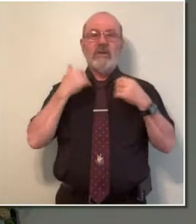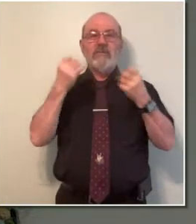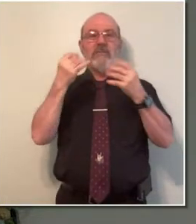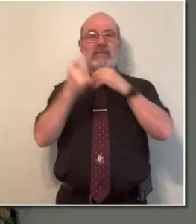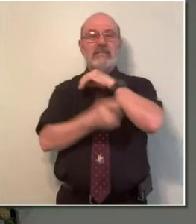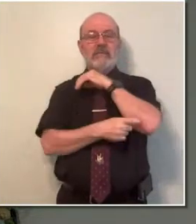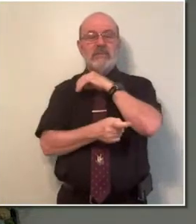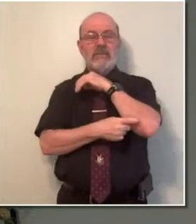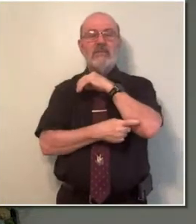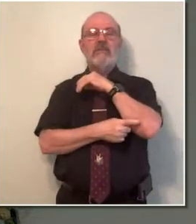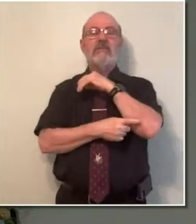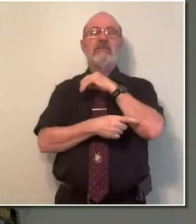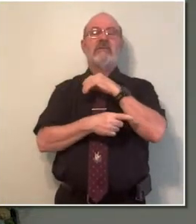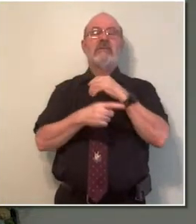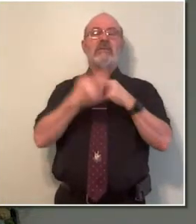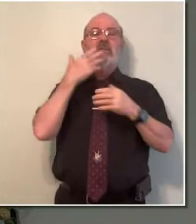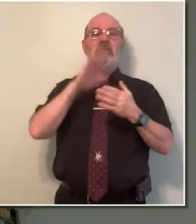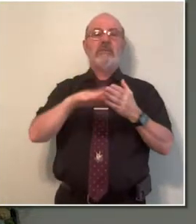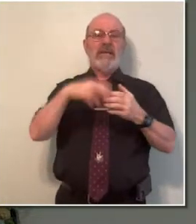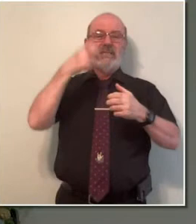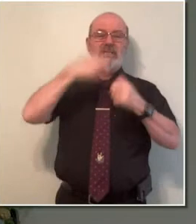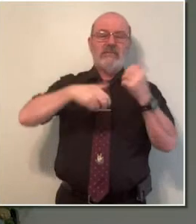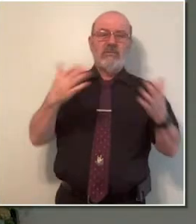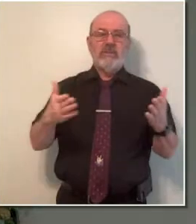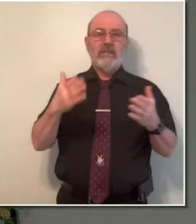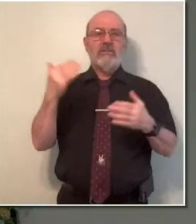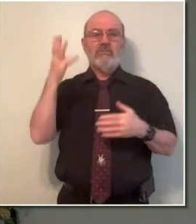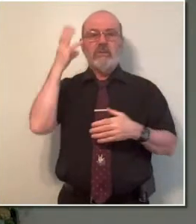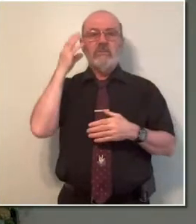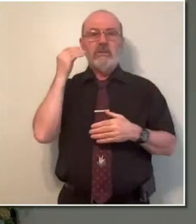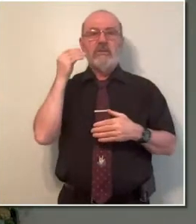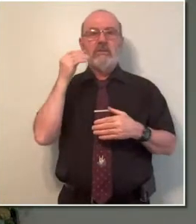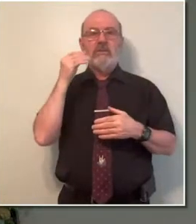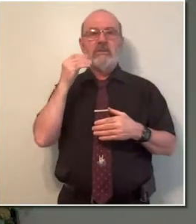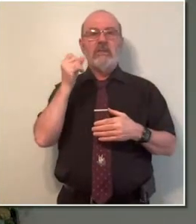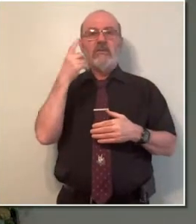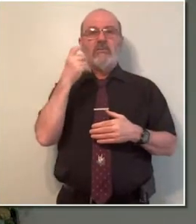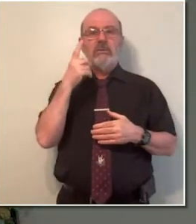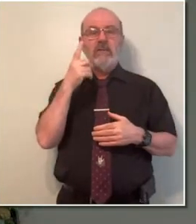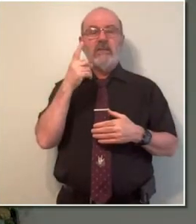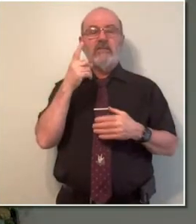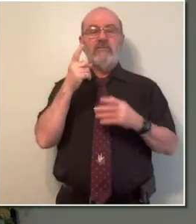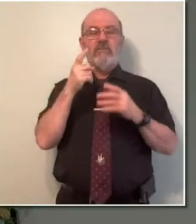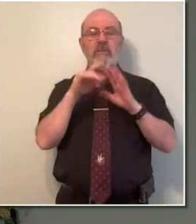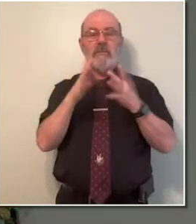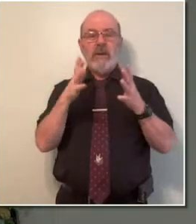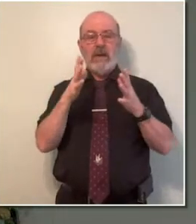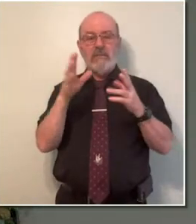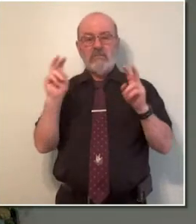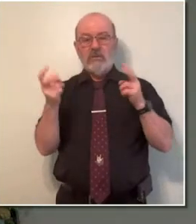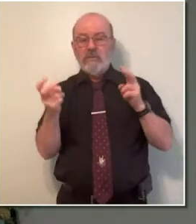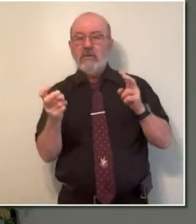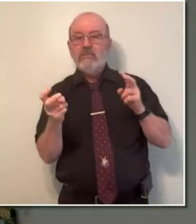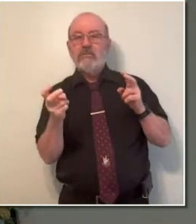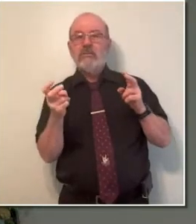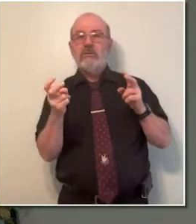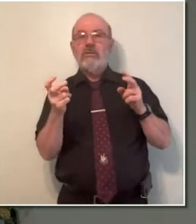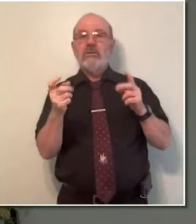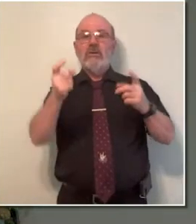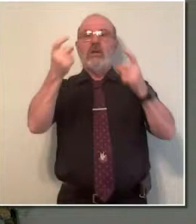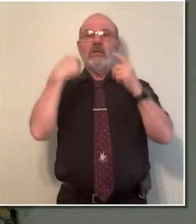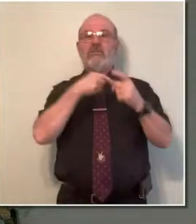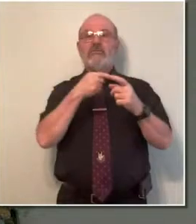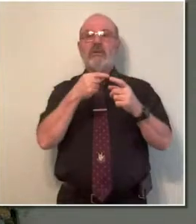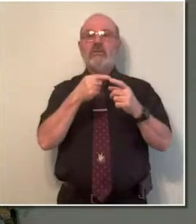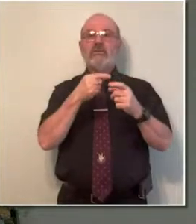know, the bad and difficult things we experience, if we understand them from a biblical perspective, are gifts for us to steward